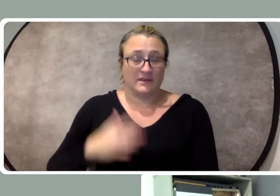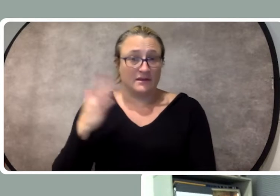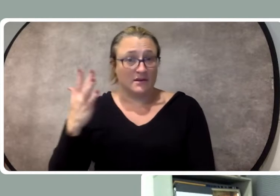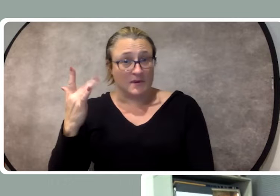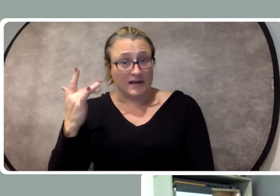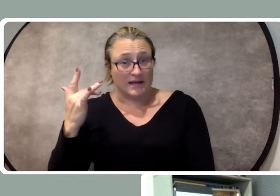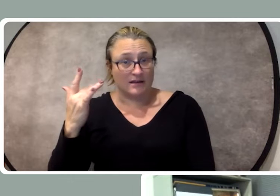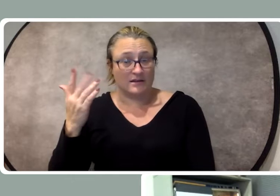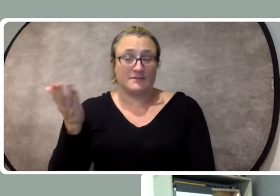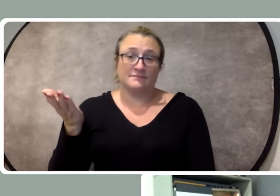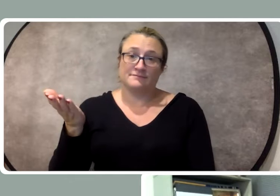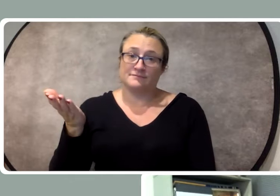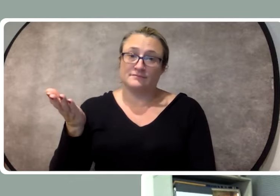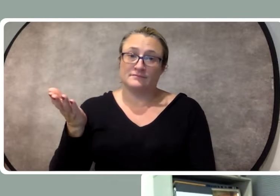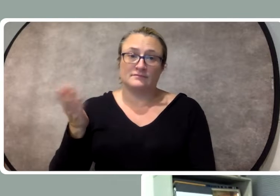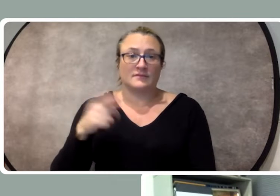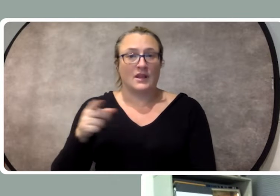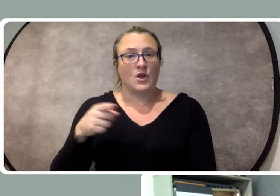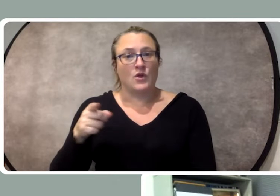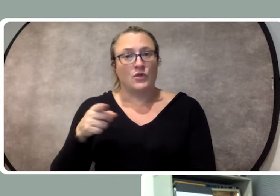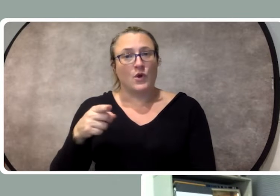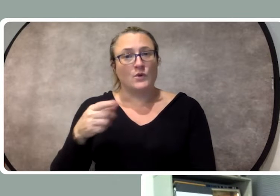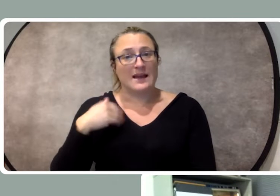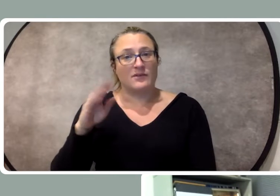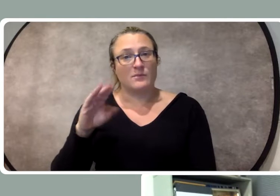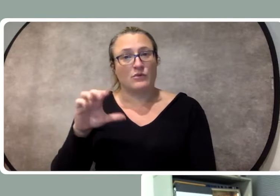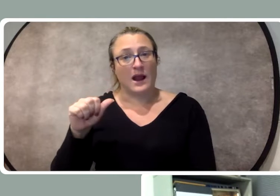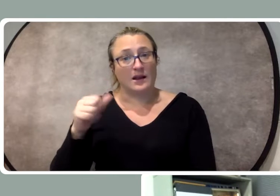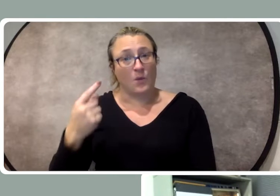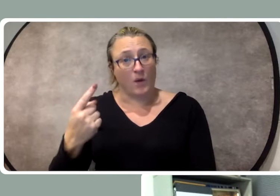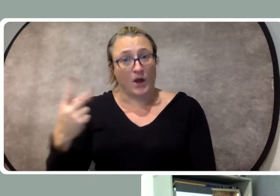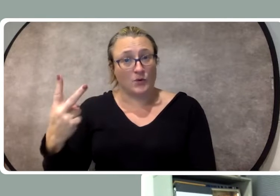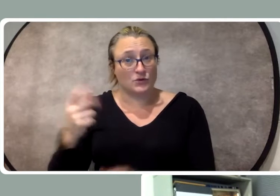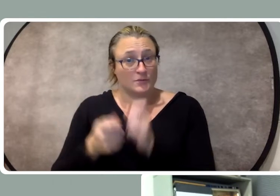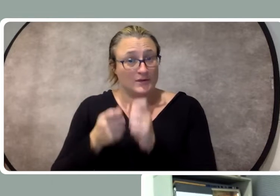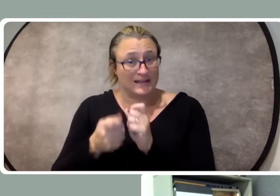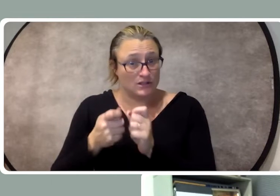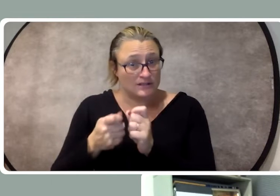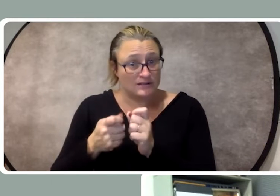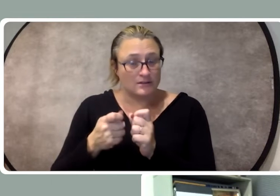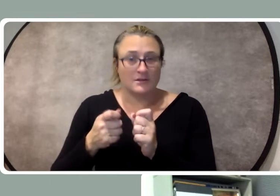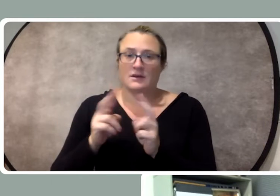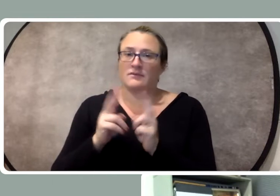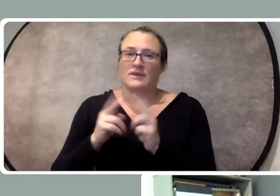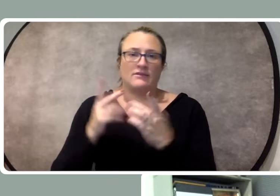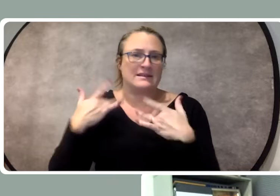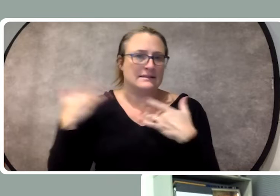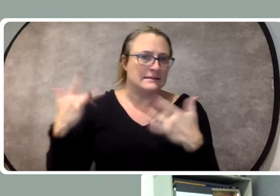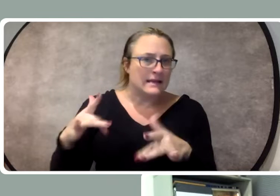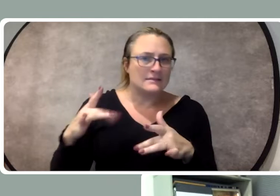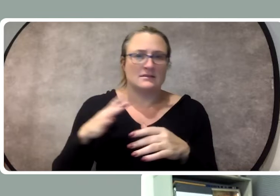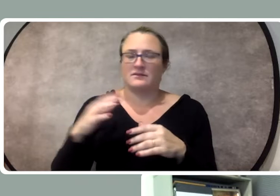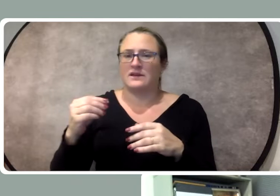Because those patients who have BRCA1 or 2 mutations are very sensitive and